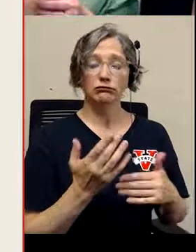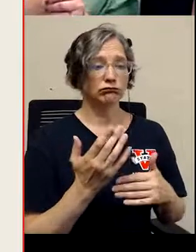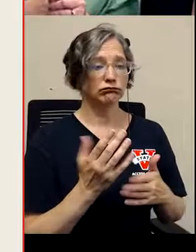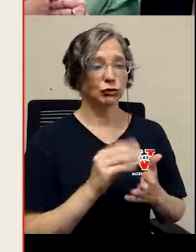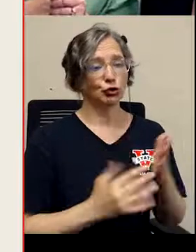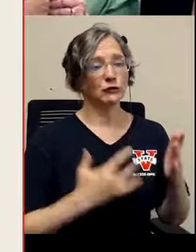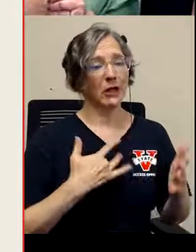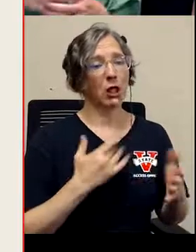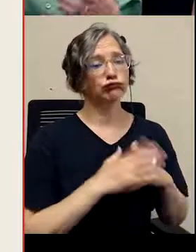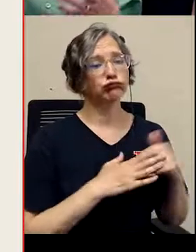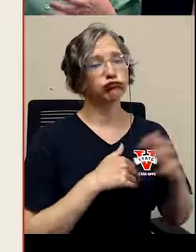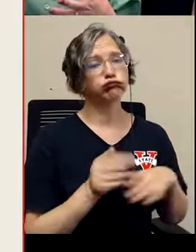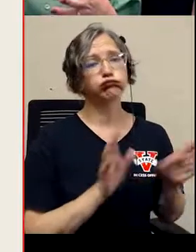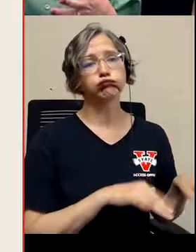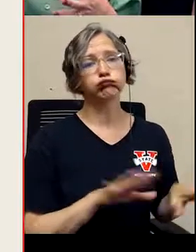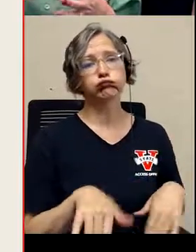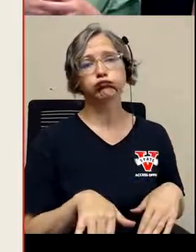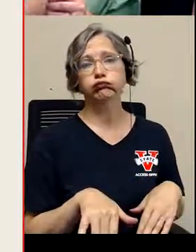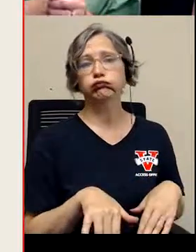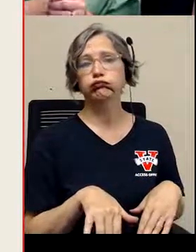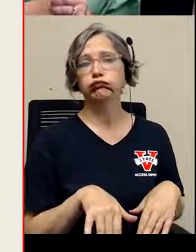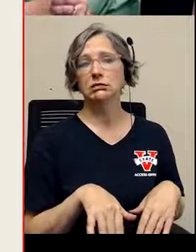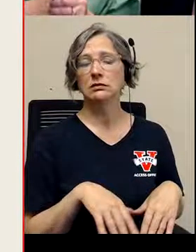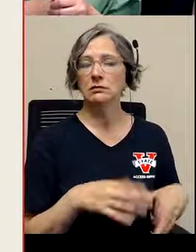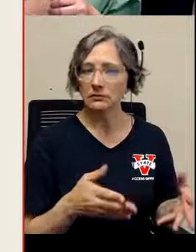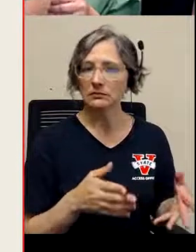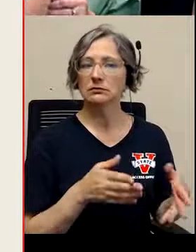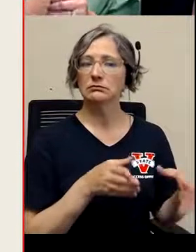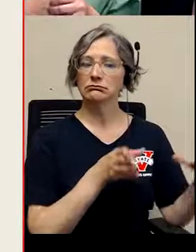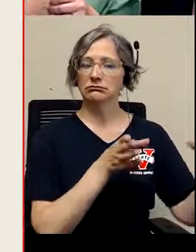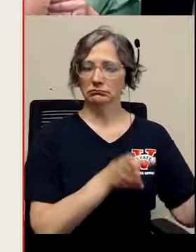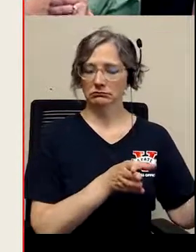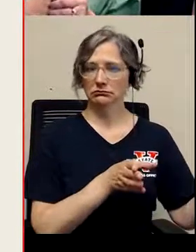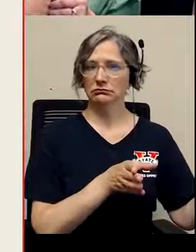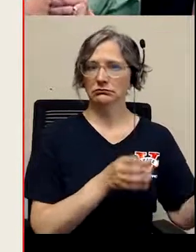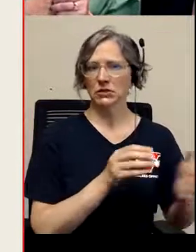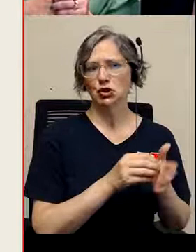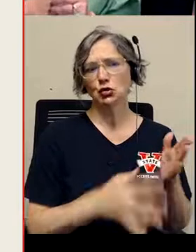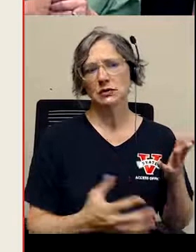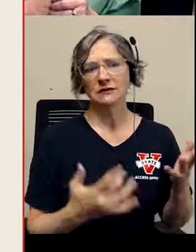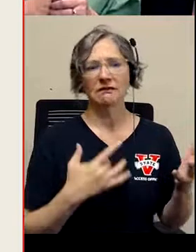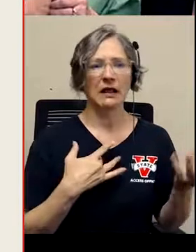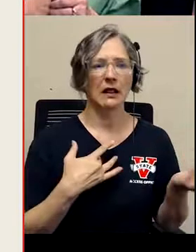with, not only academically, but you know, students may